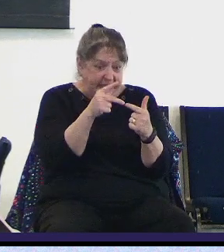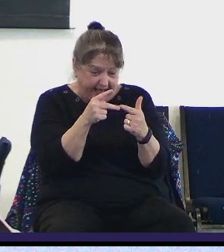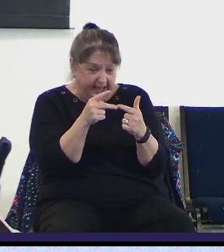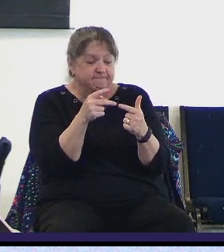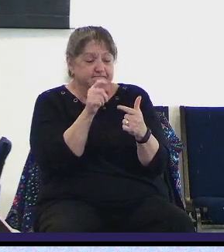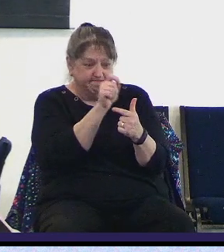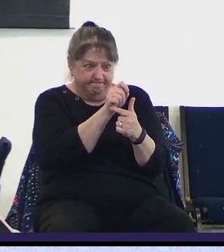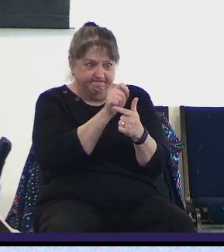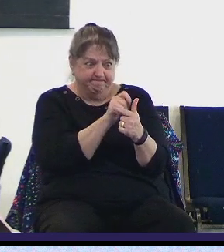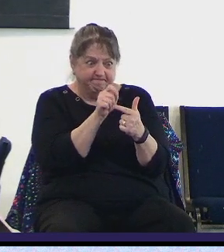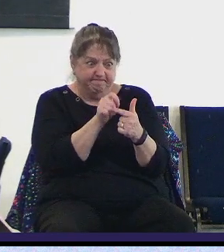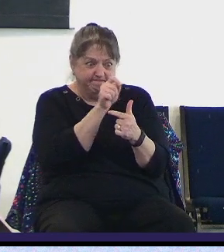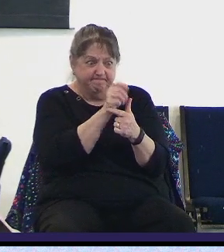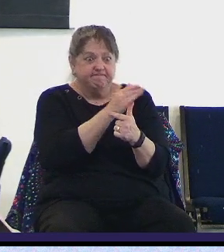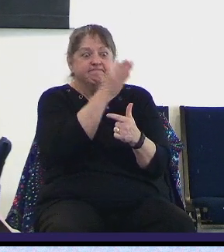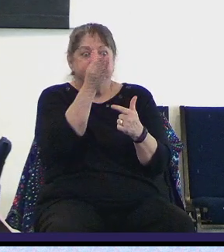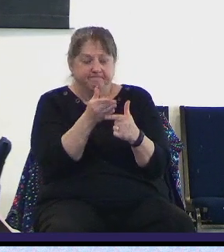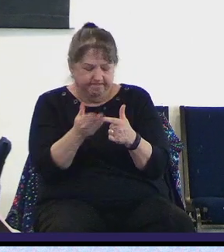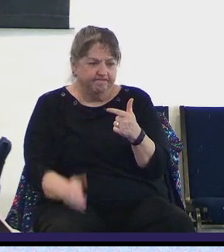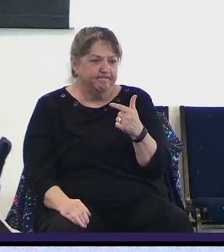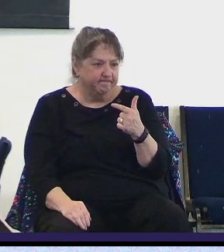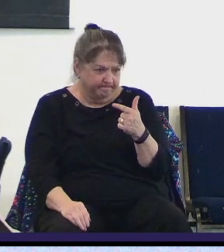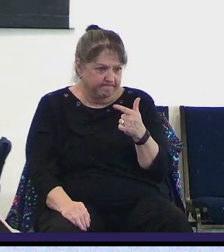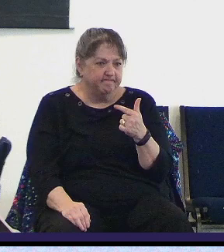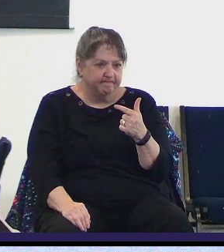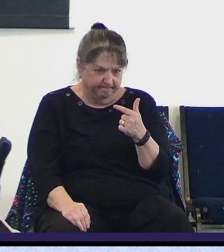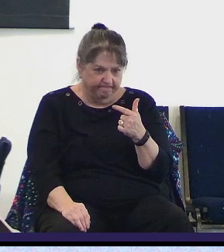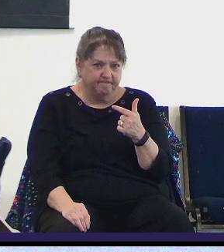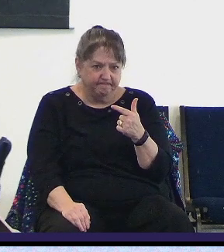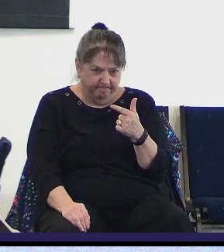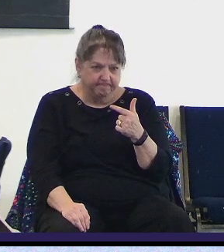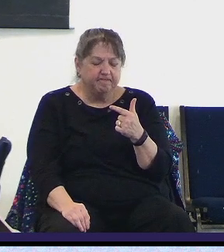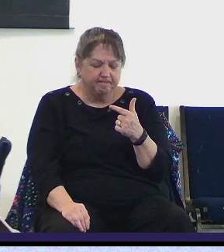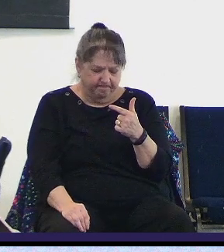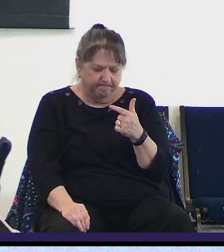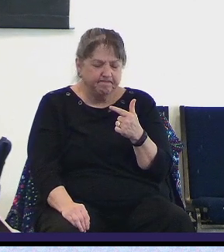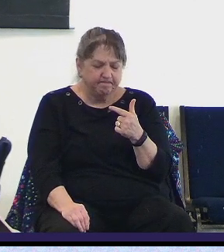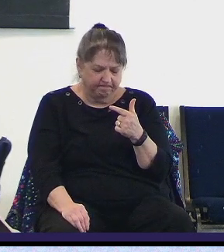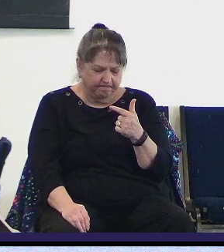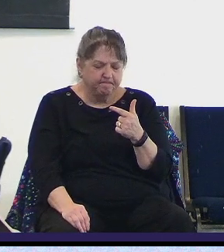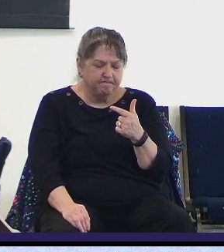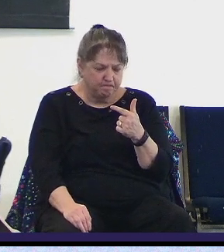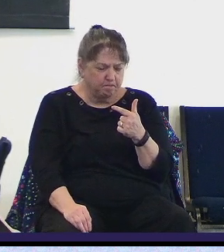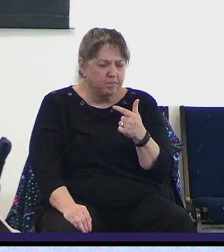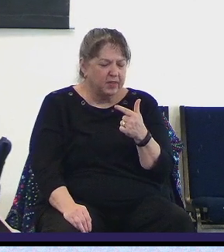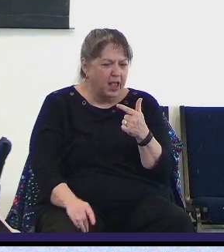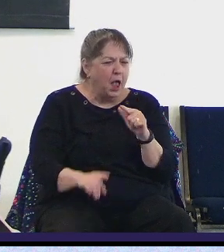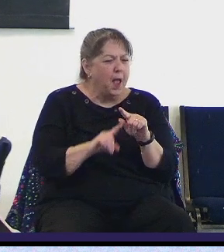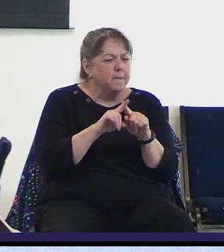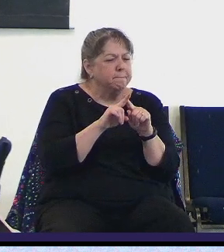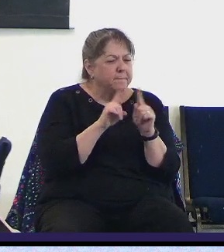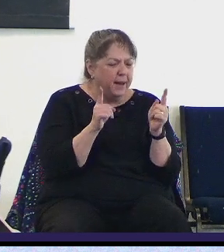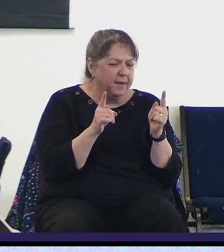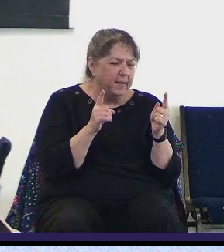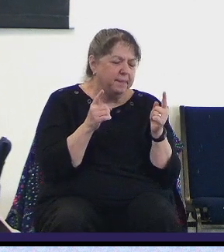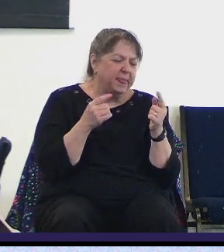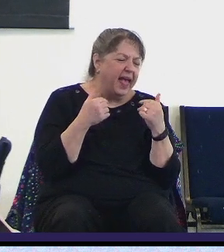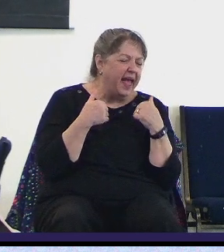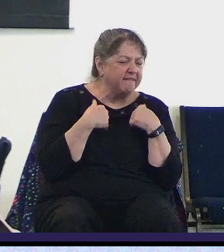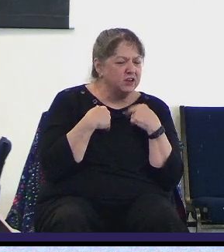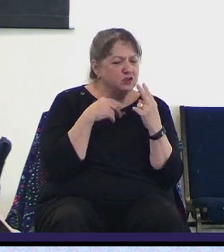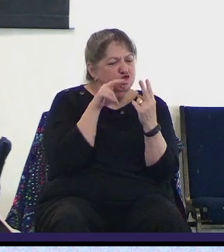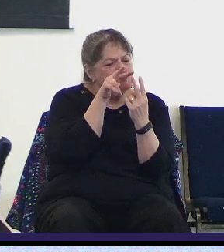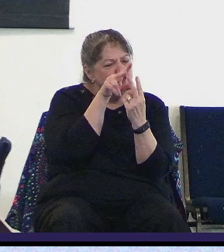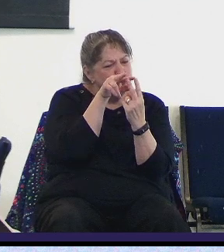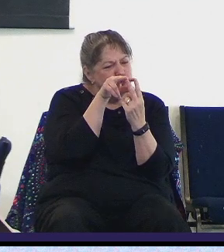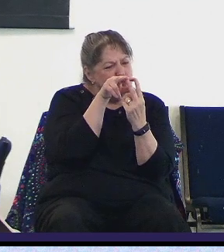claim of who he is. Now, before we go into this verse, let me just say that there are two possibilities here. Because